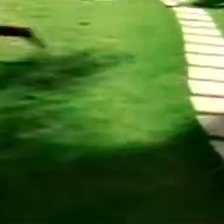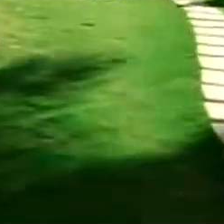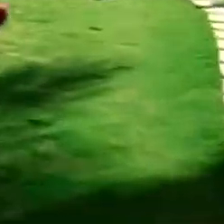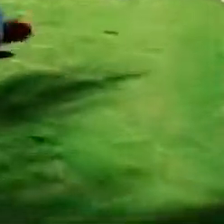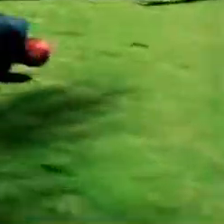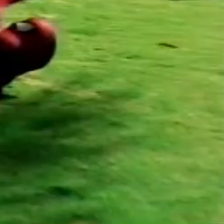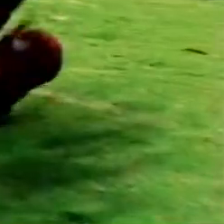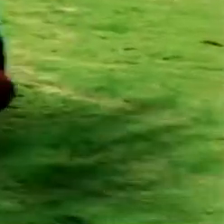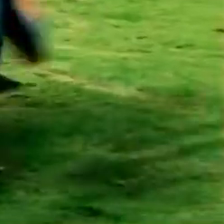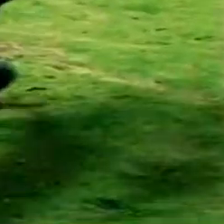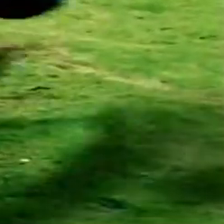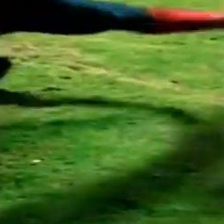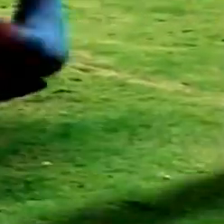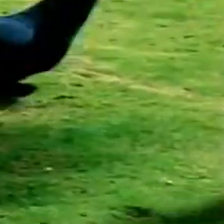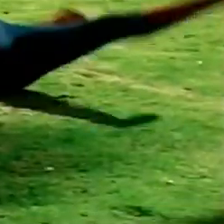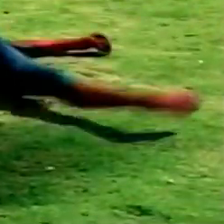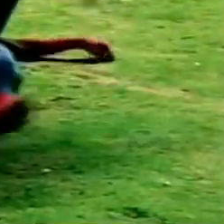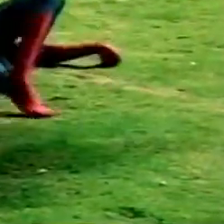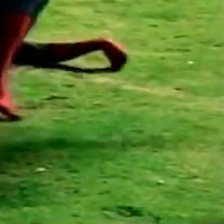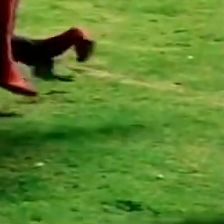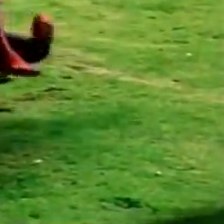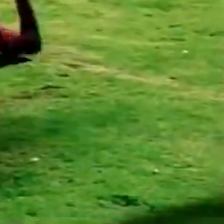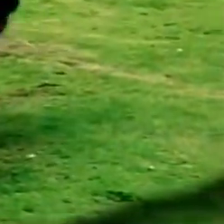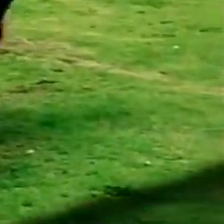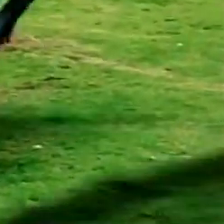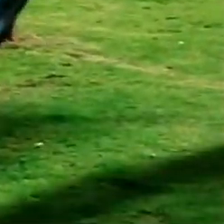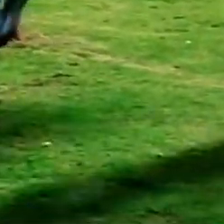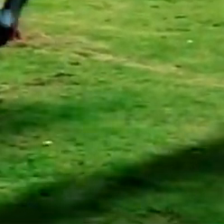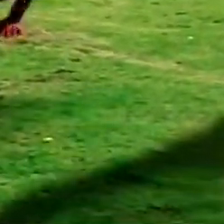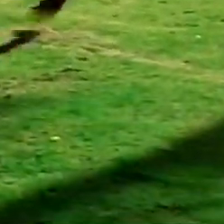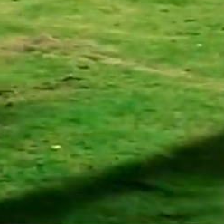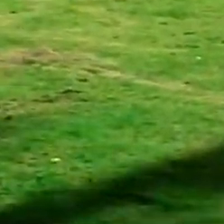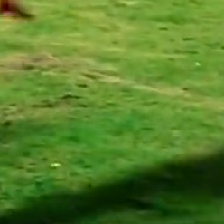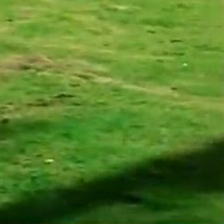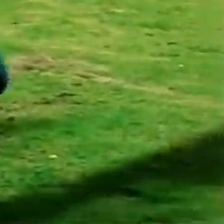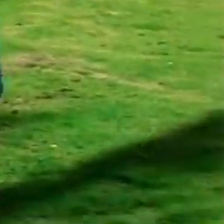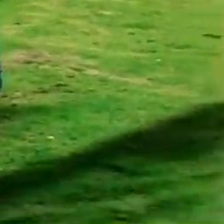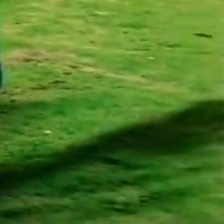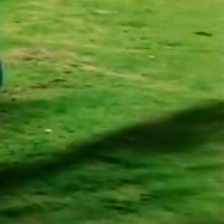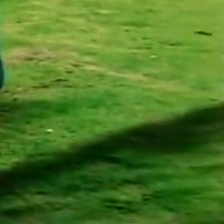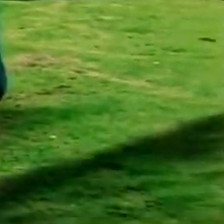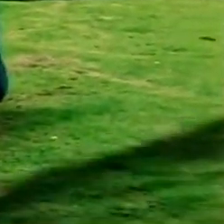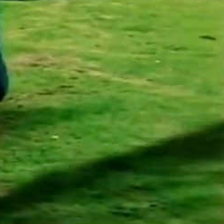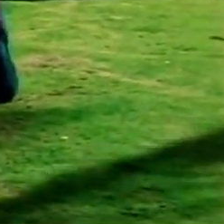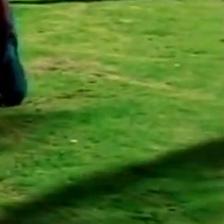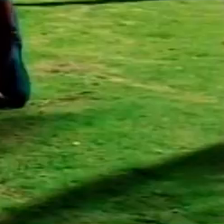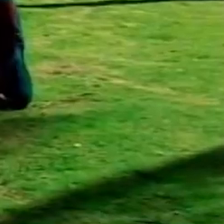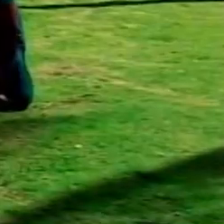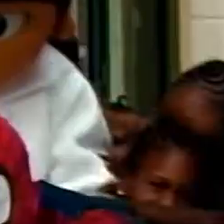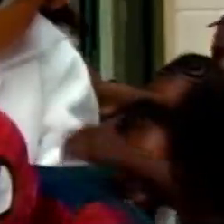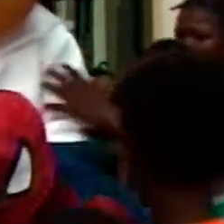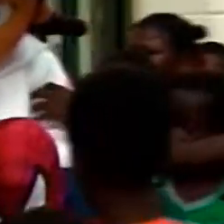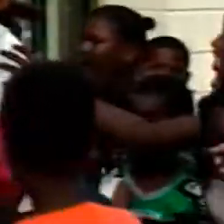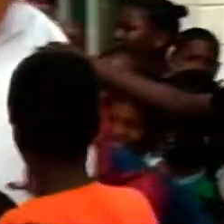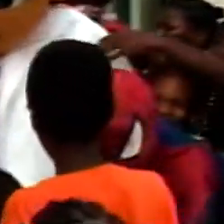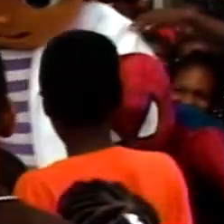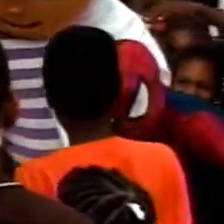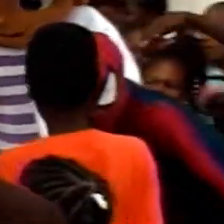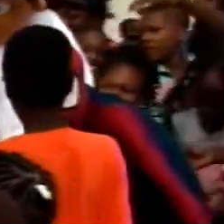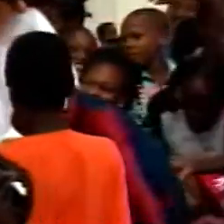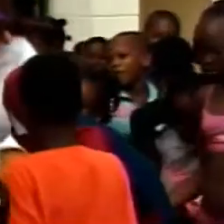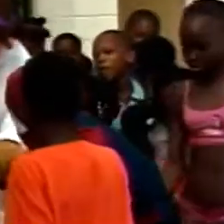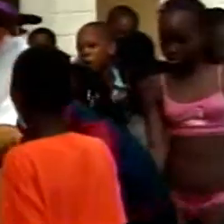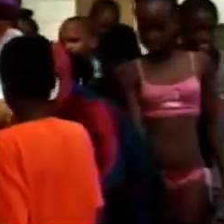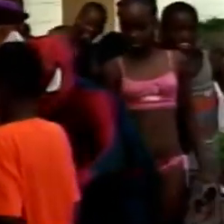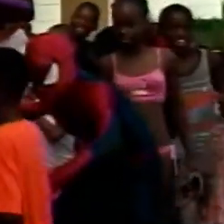from corporate Barbados. She tries to host a fun day every bank holiday and says she will continue to do so as long as the help